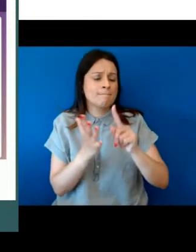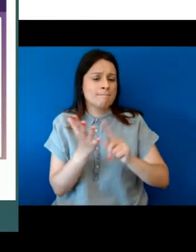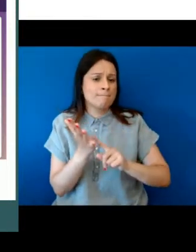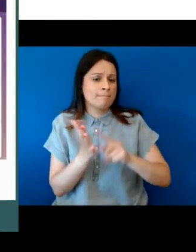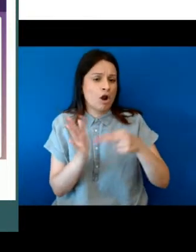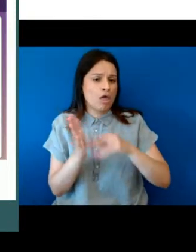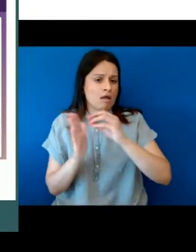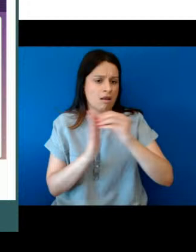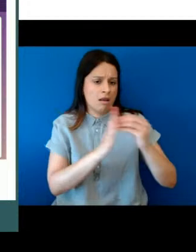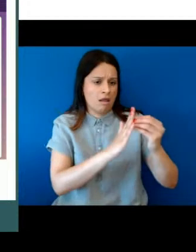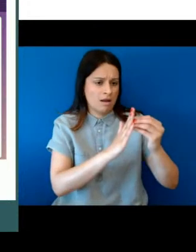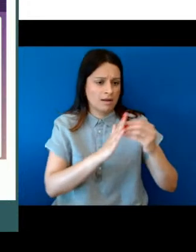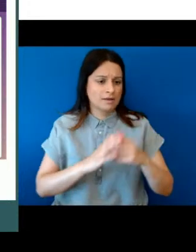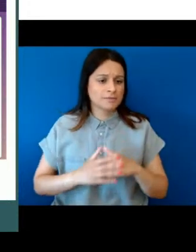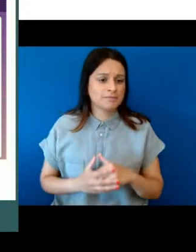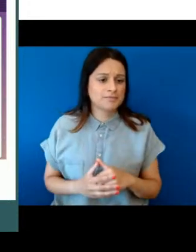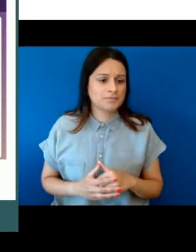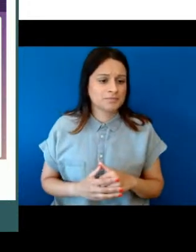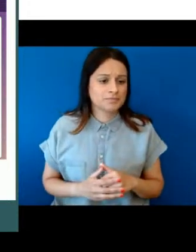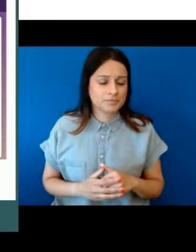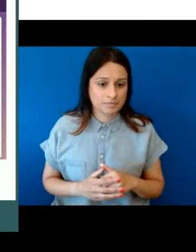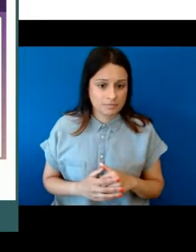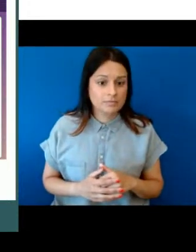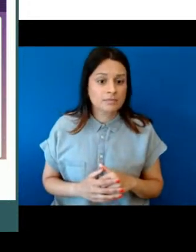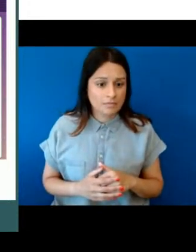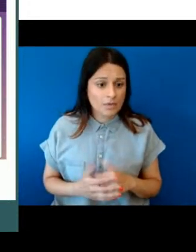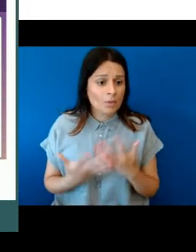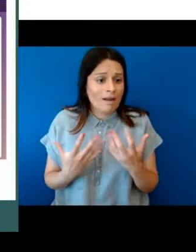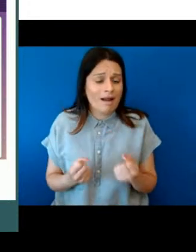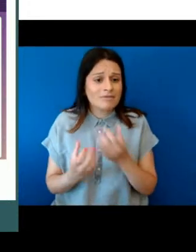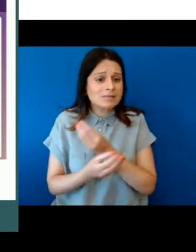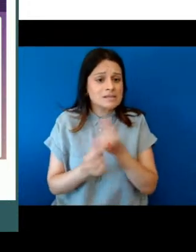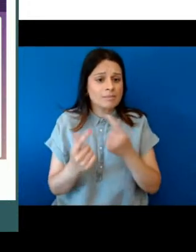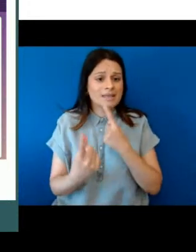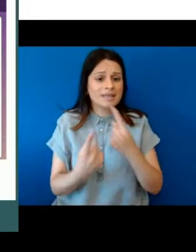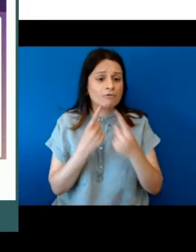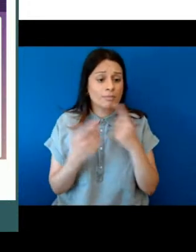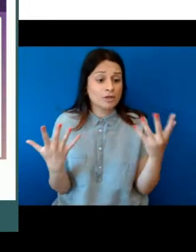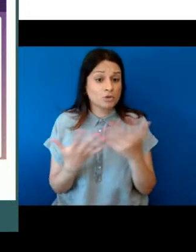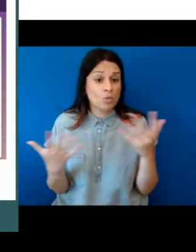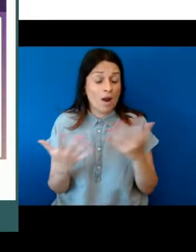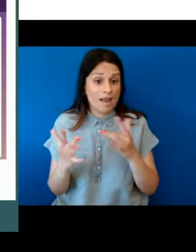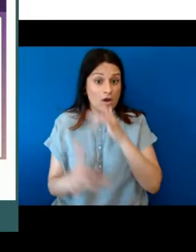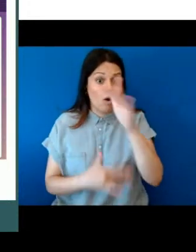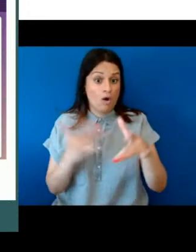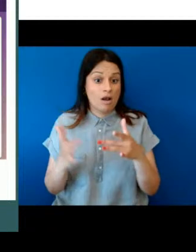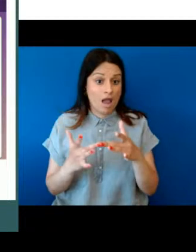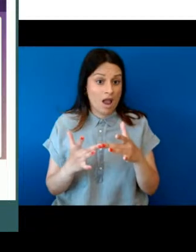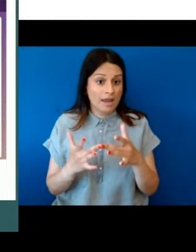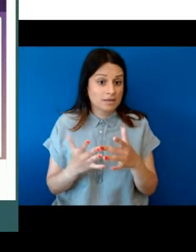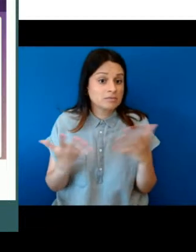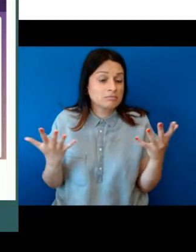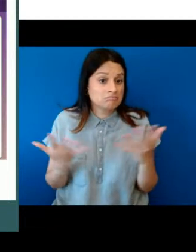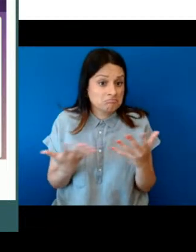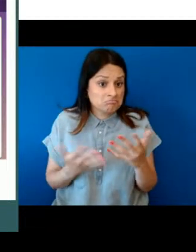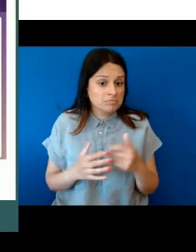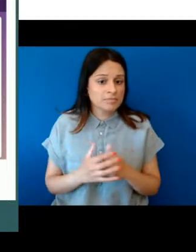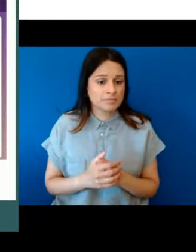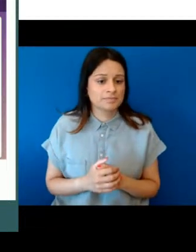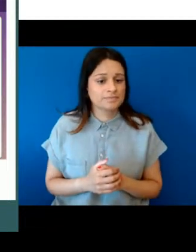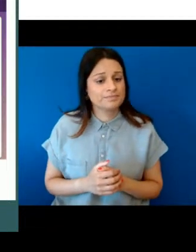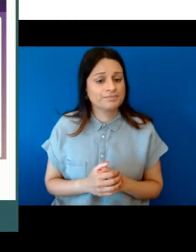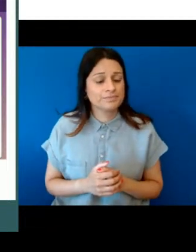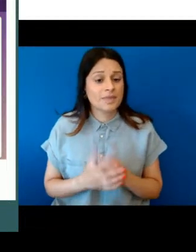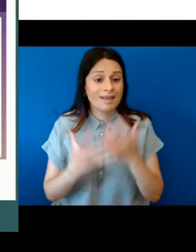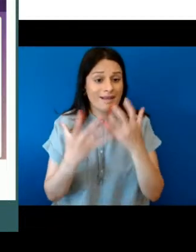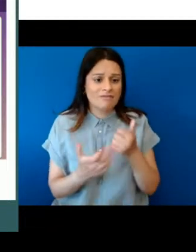in information which is provided online about the benefit of rainfalls. So there is advice that a